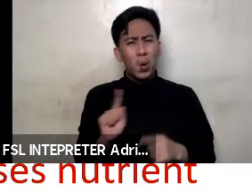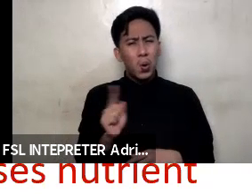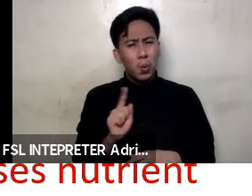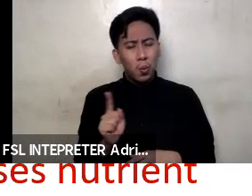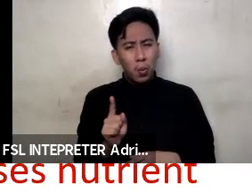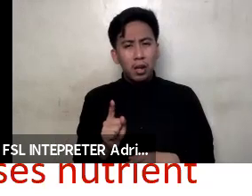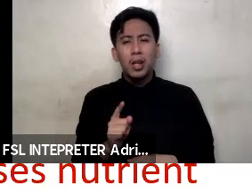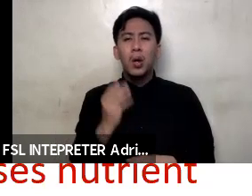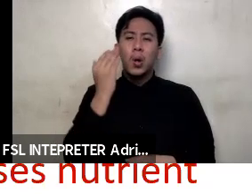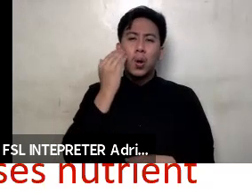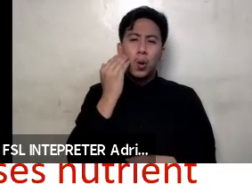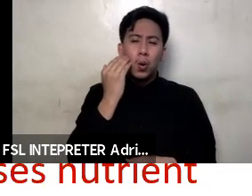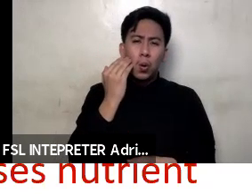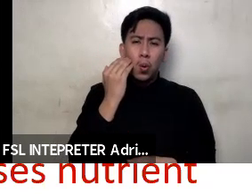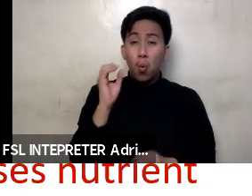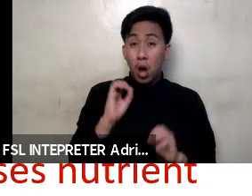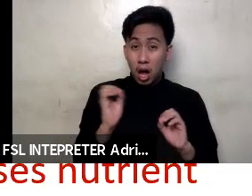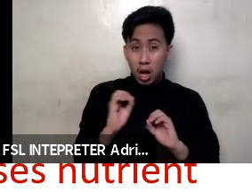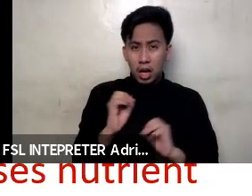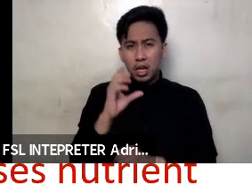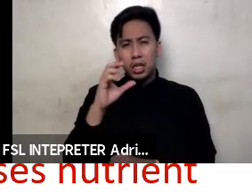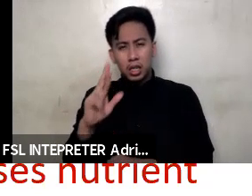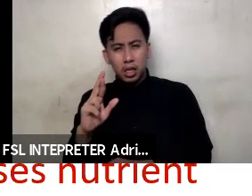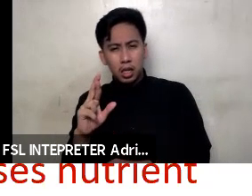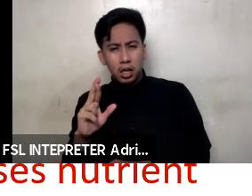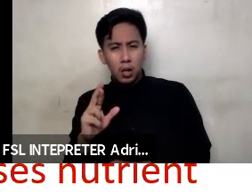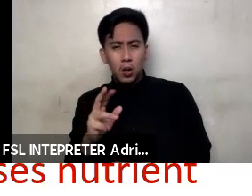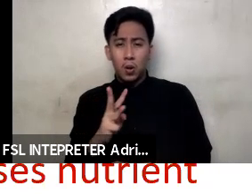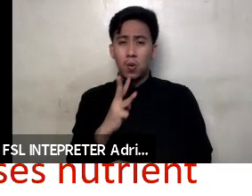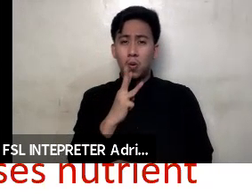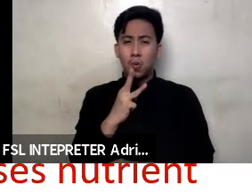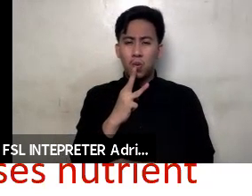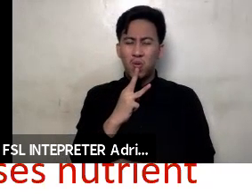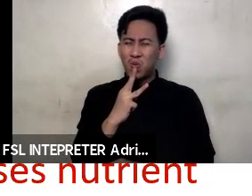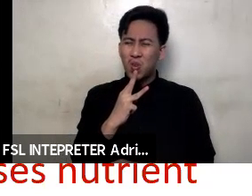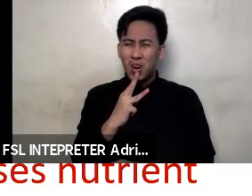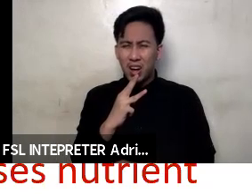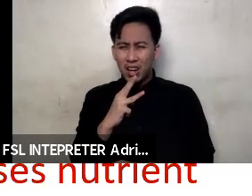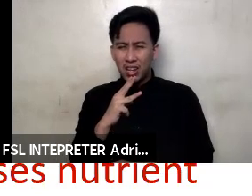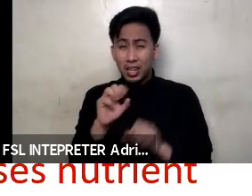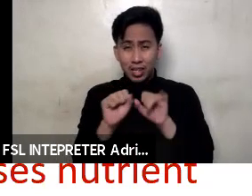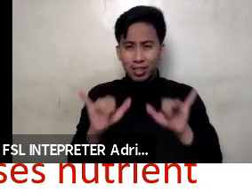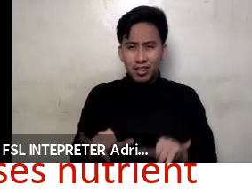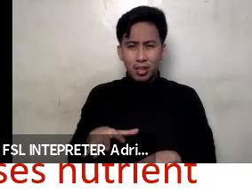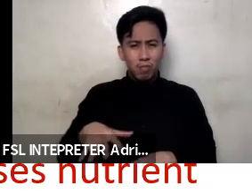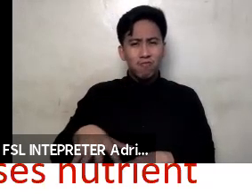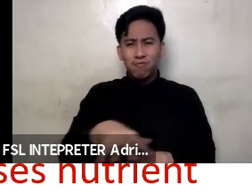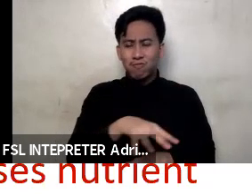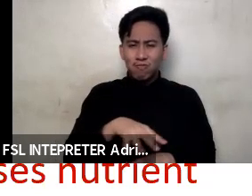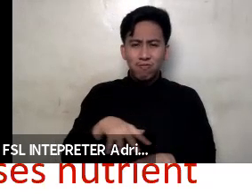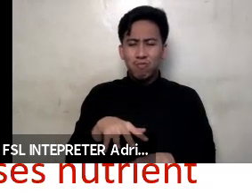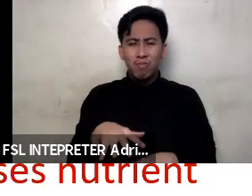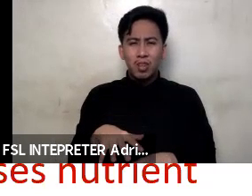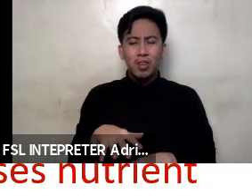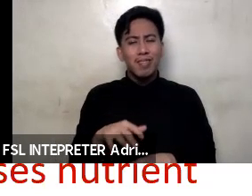sanitation and hygiene. Walang toilet sa area, yung water system natin hindi improved, Kaya namamalagi yung mga bakterya at mga bulate sa